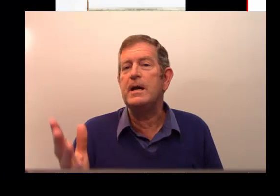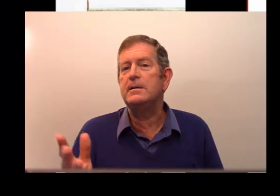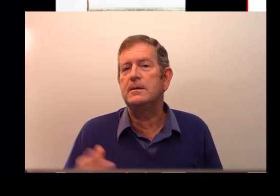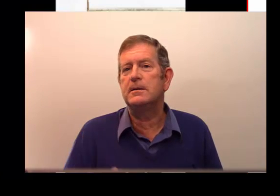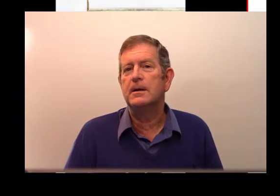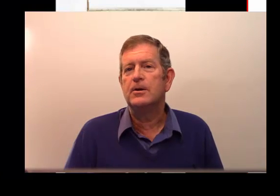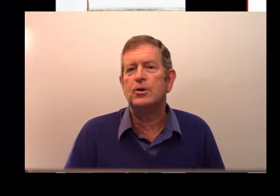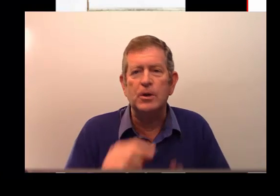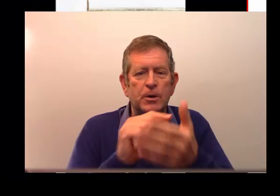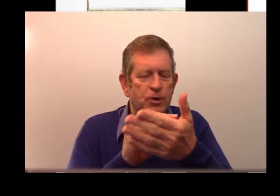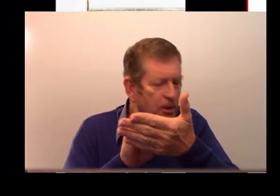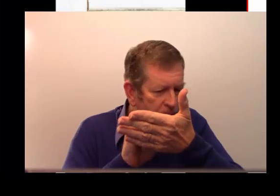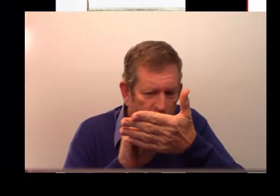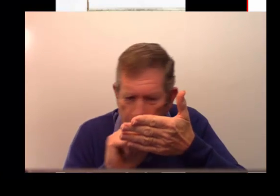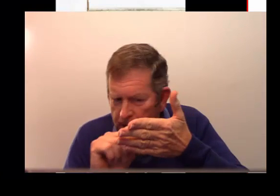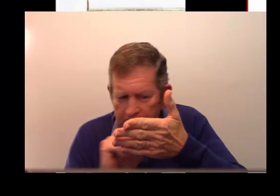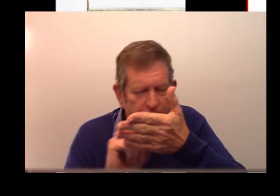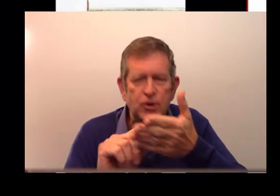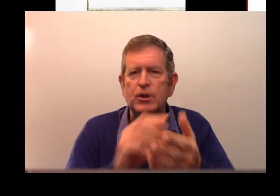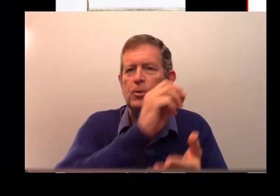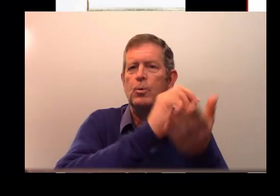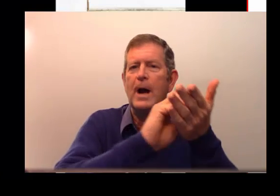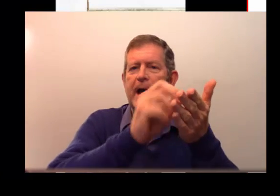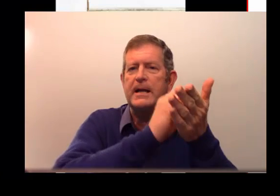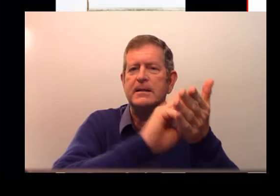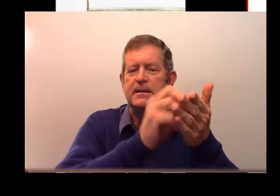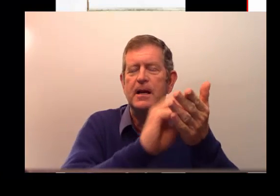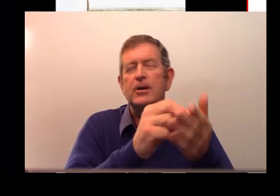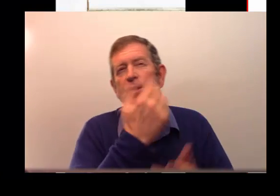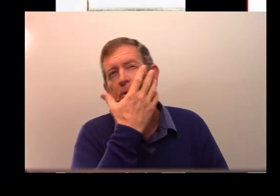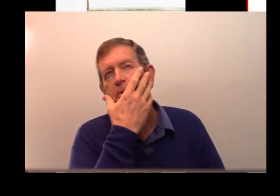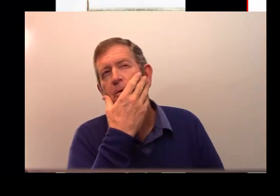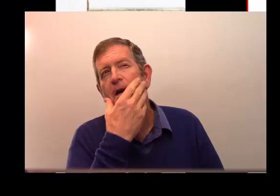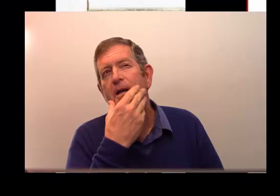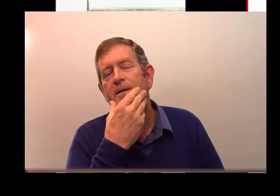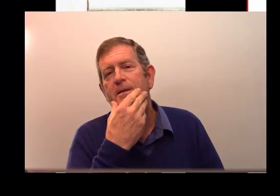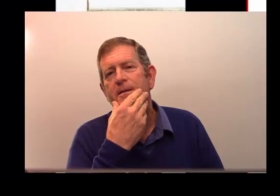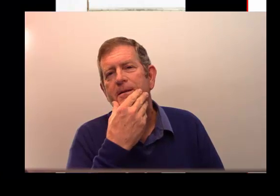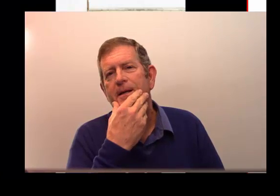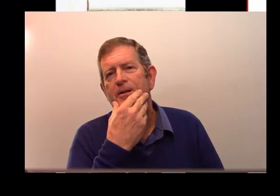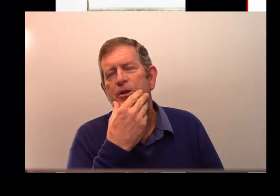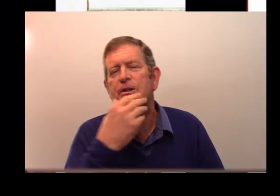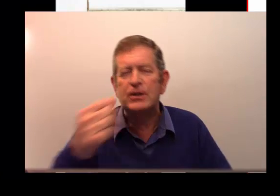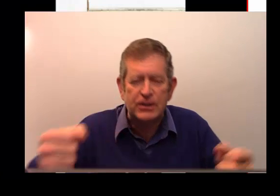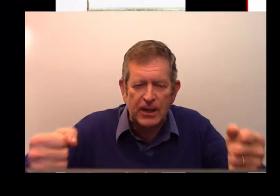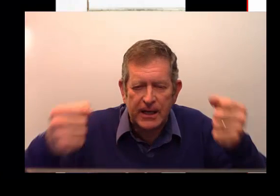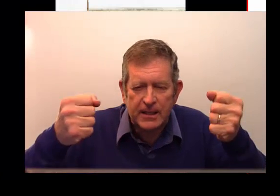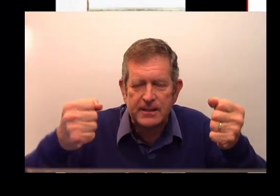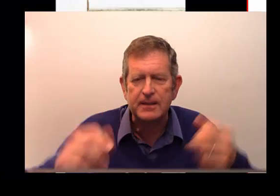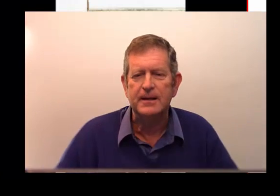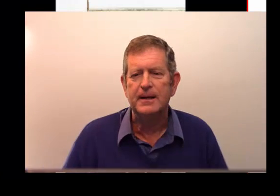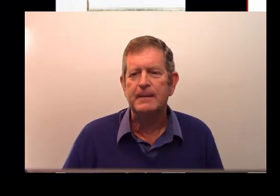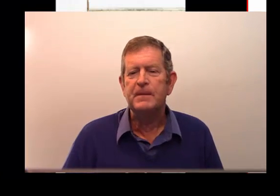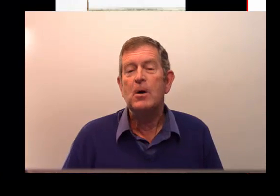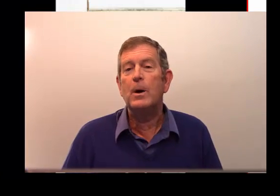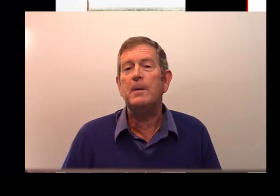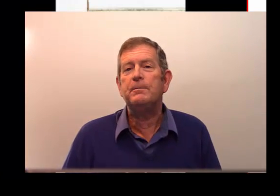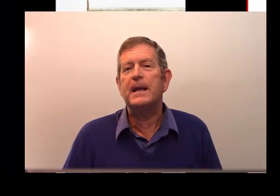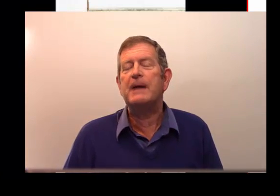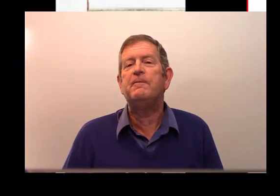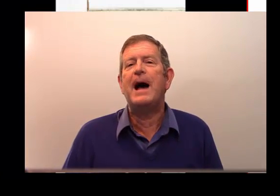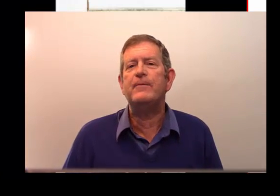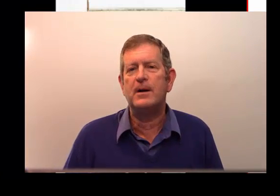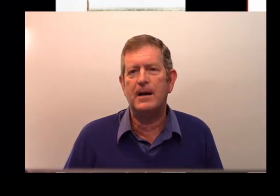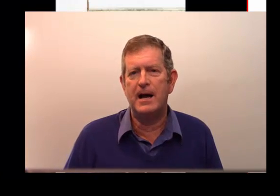So she reads, she reads, she writes, she thinks, she studies.